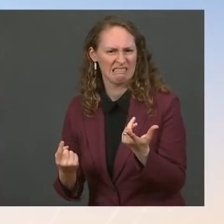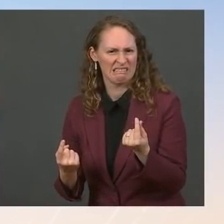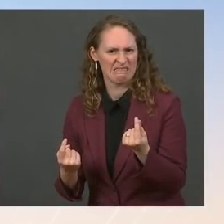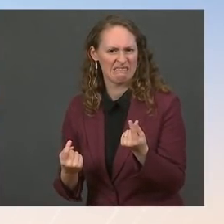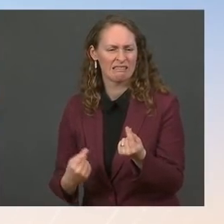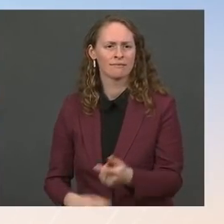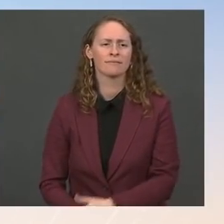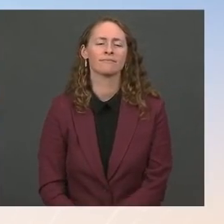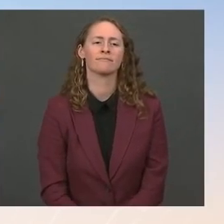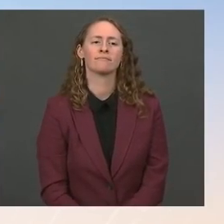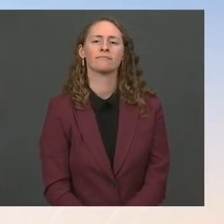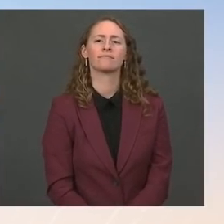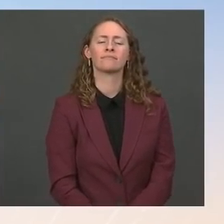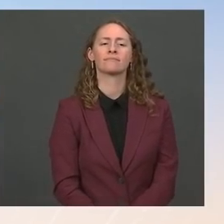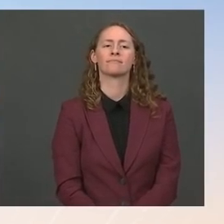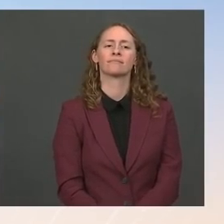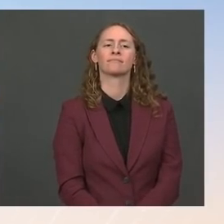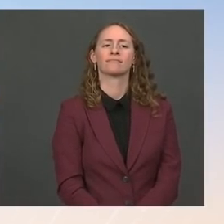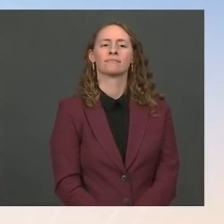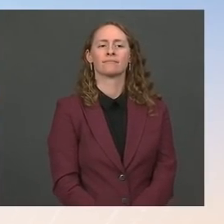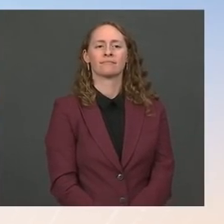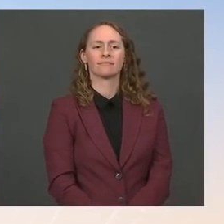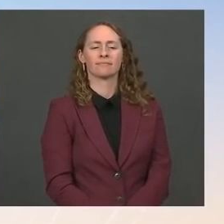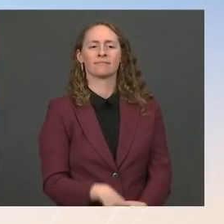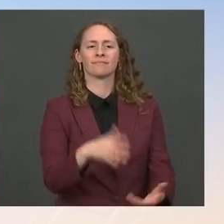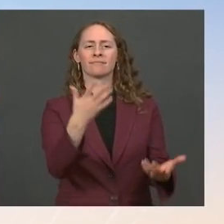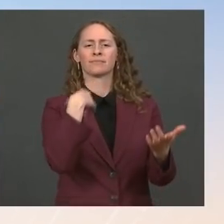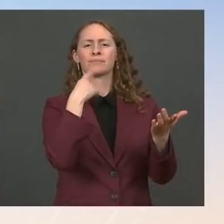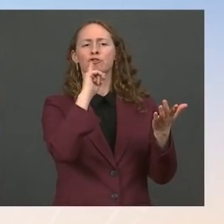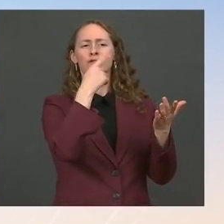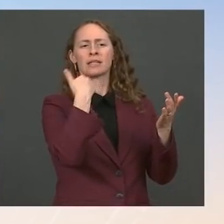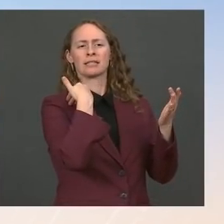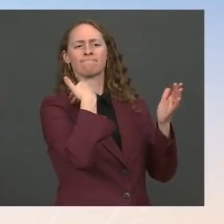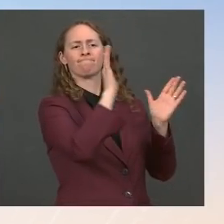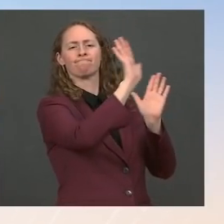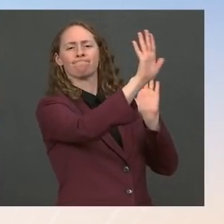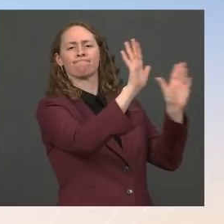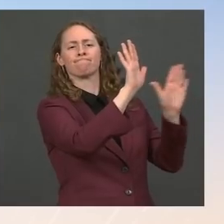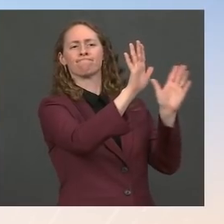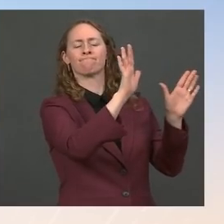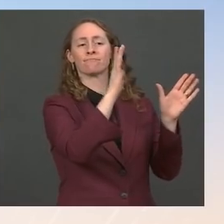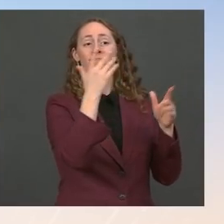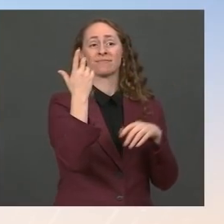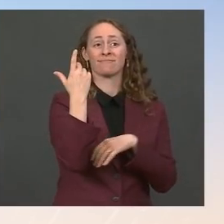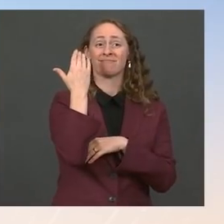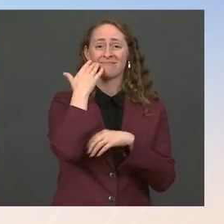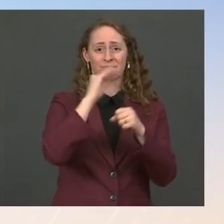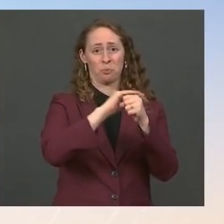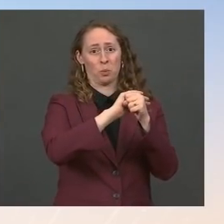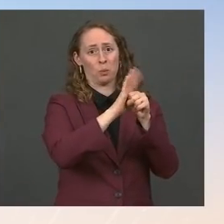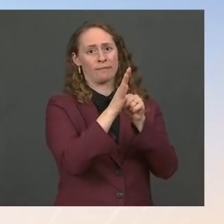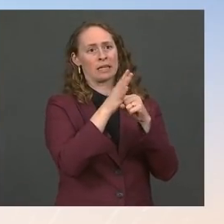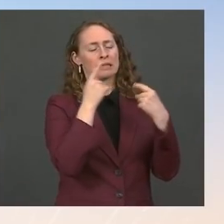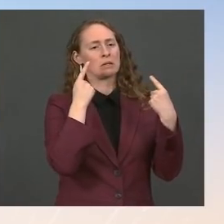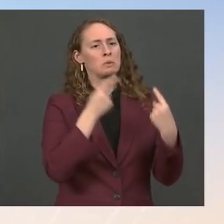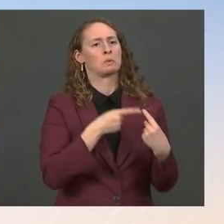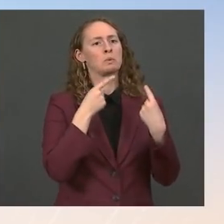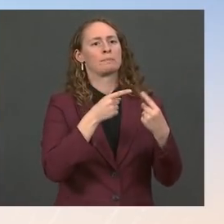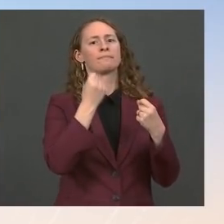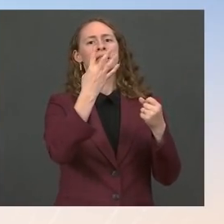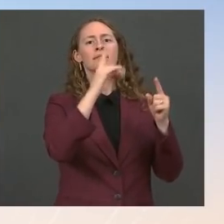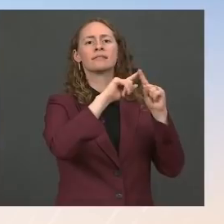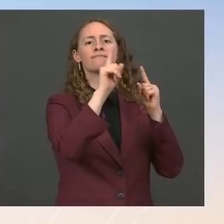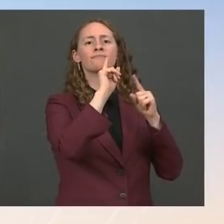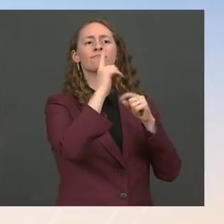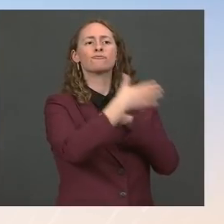every leader, obviously, and I know they'll have their own explanations. COVID is still a major issue in many countries around the world, and some of